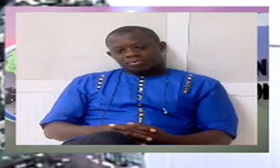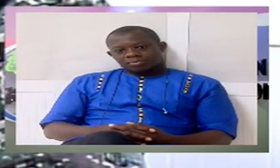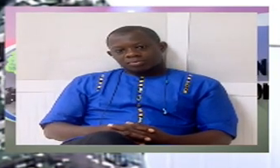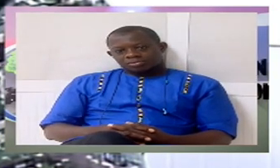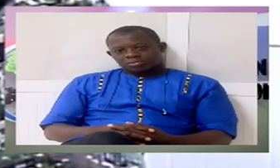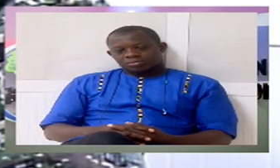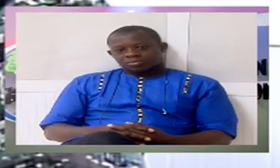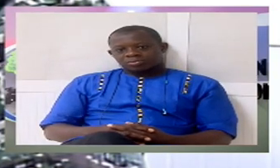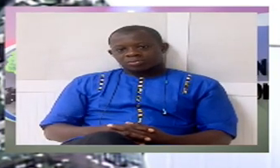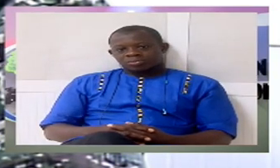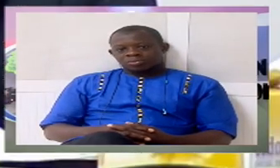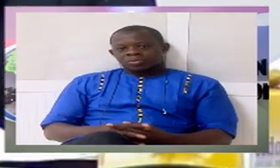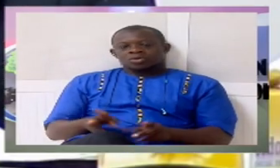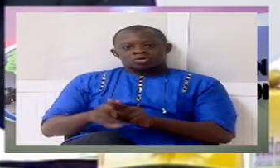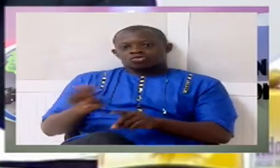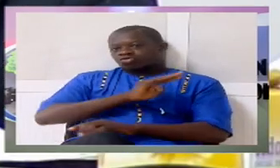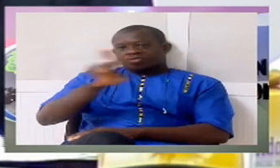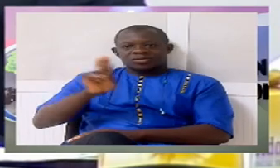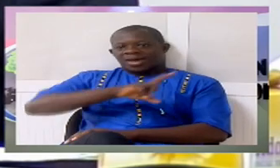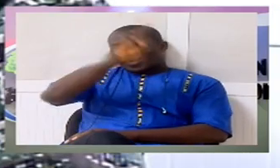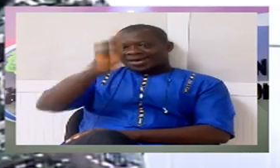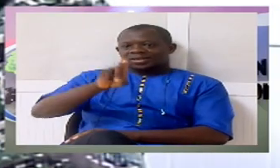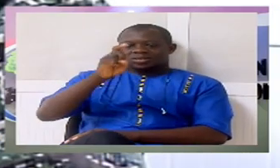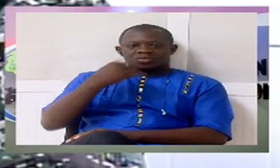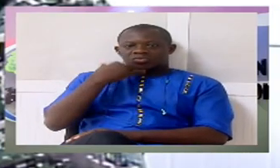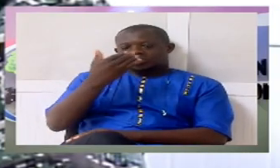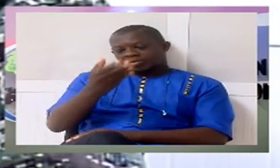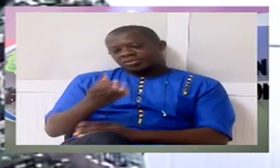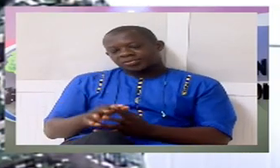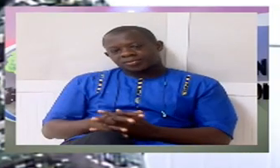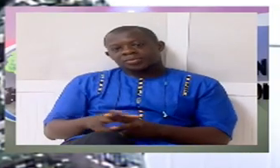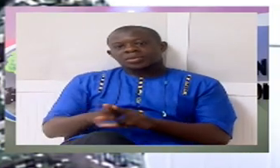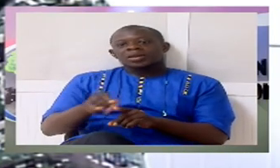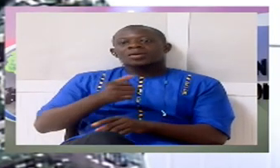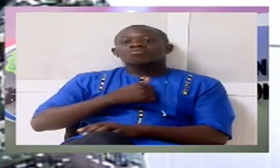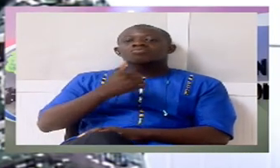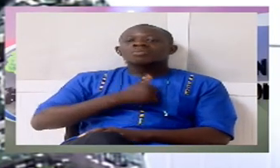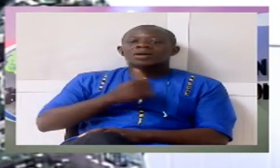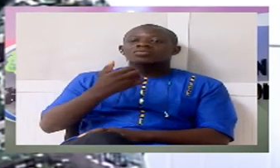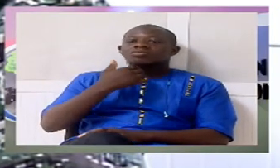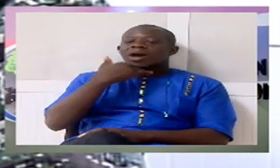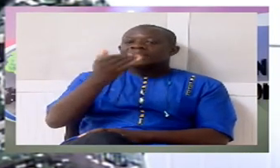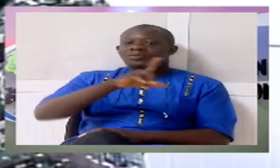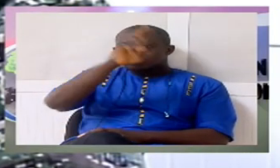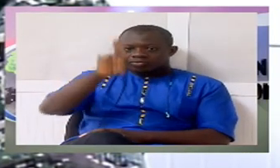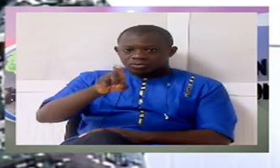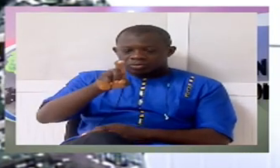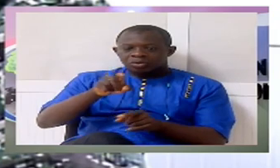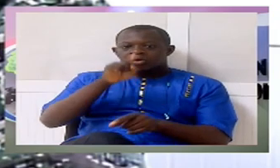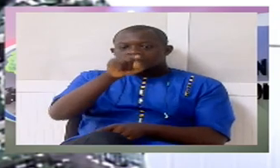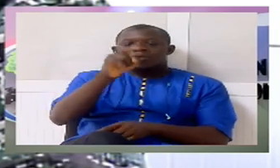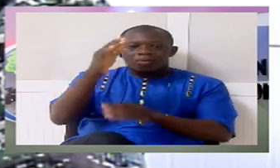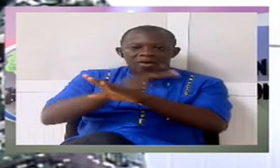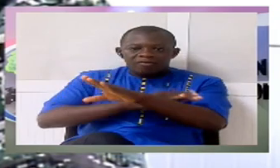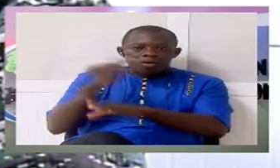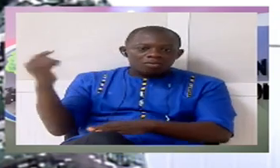laajté. We are not asking you that. Laajuñ la lool dé. The question is, have you ever heard? Liñu